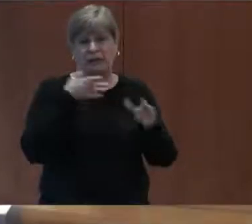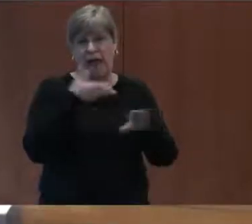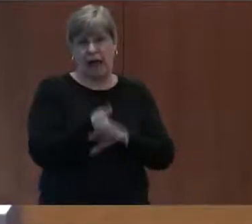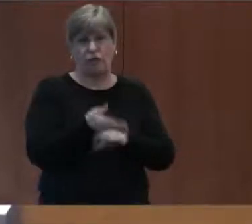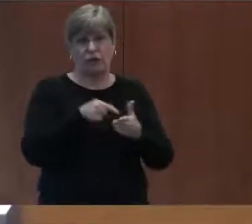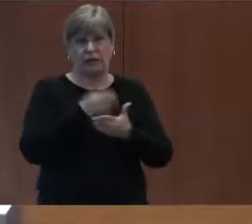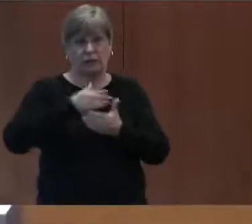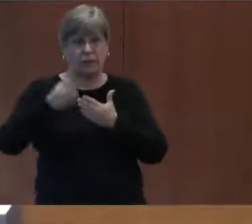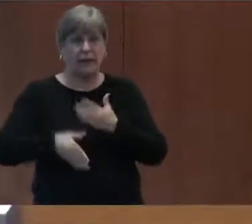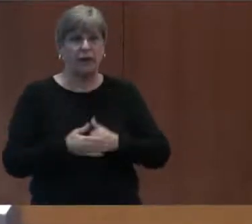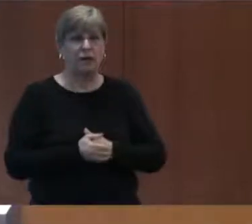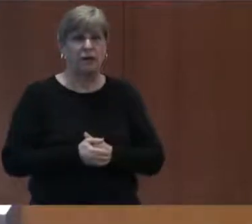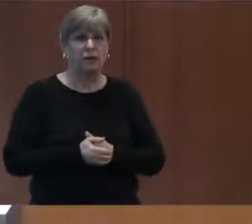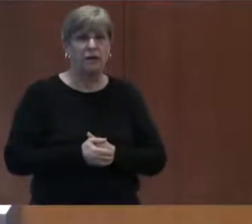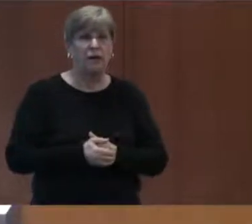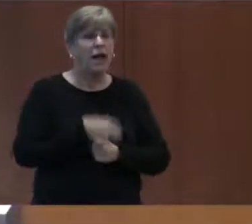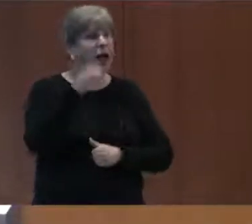they would